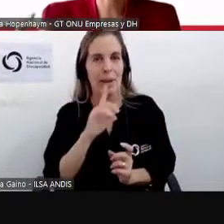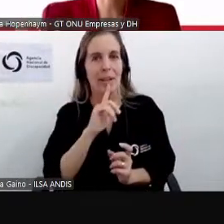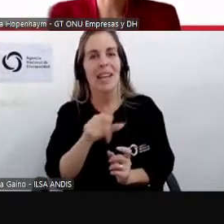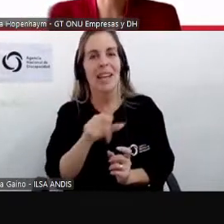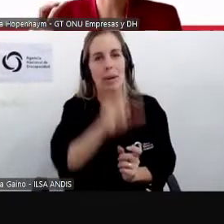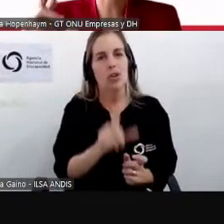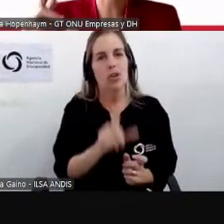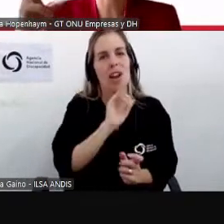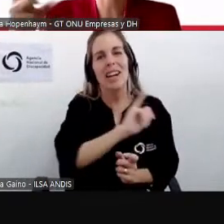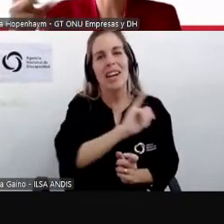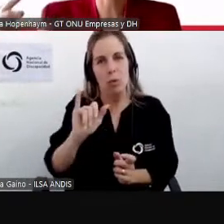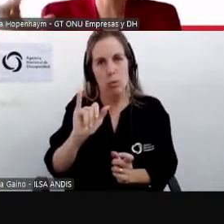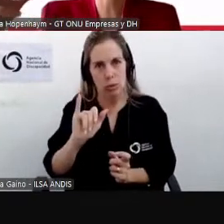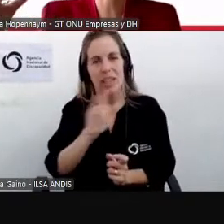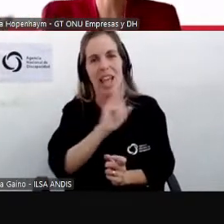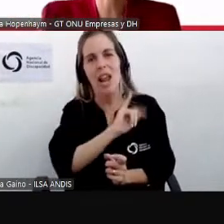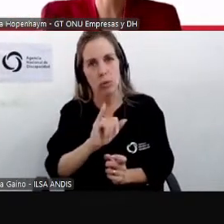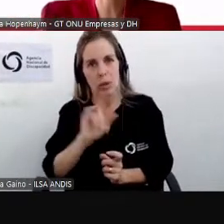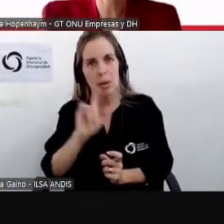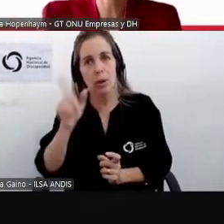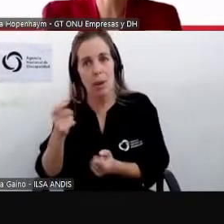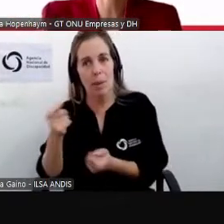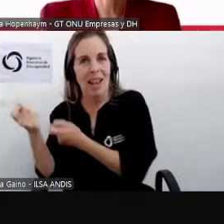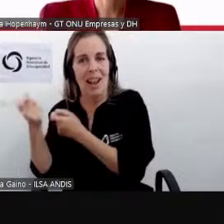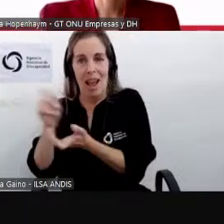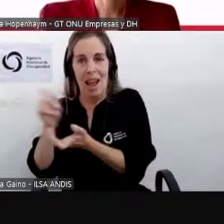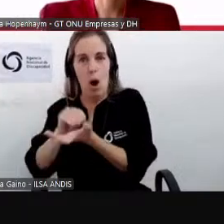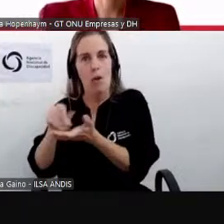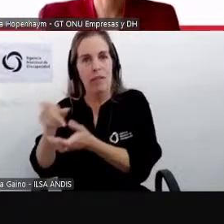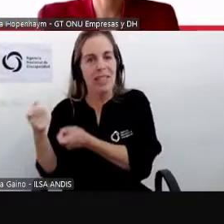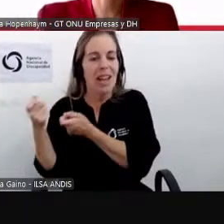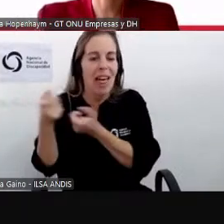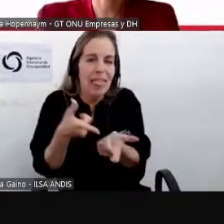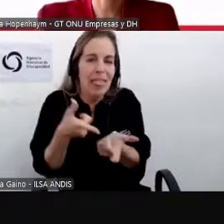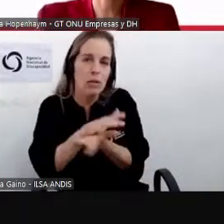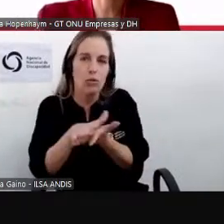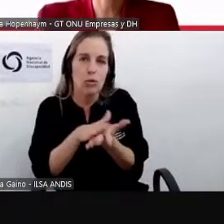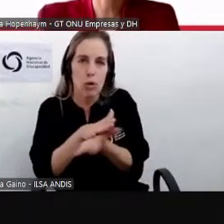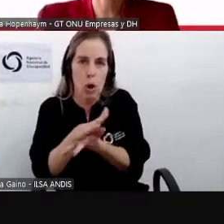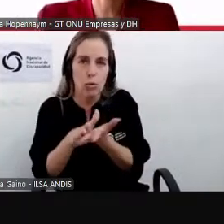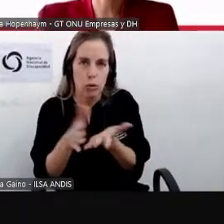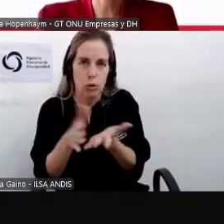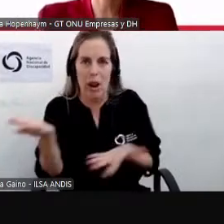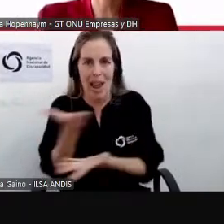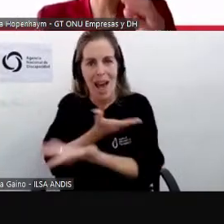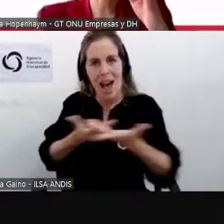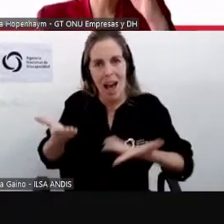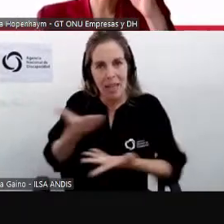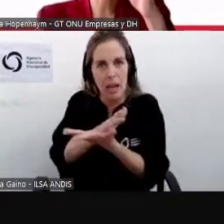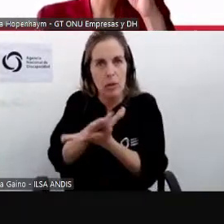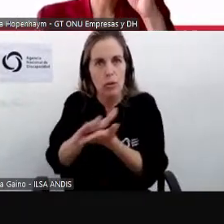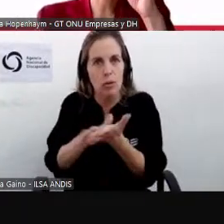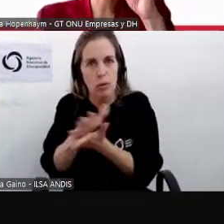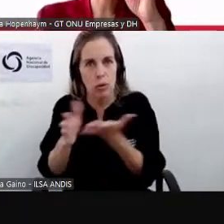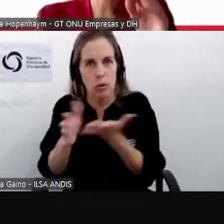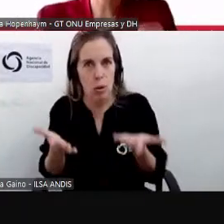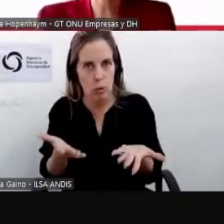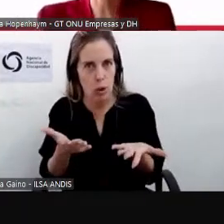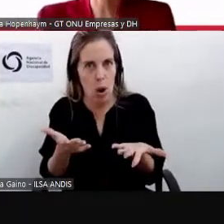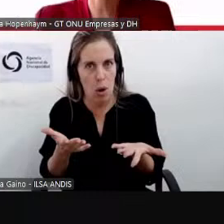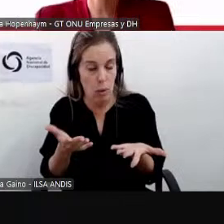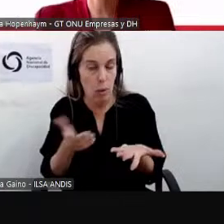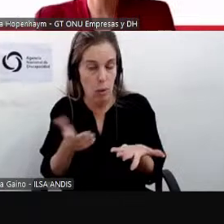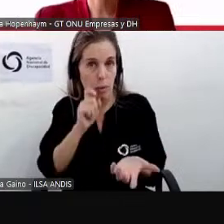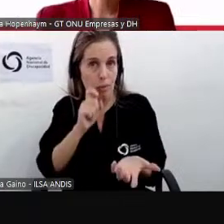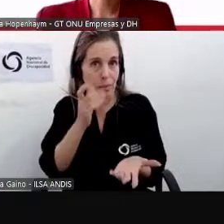rights, to adopt this preventive approach, and to do no harm. I'd like to highlight that this is independent or standalone because we've seen a trend over the last few years to regulate due diligence by multiple states to turn